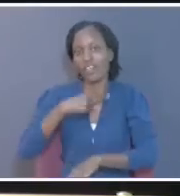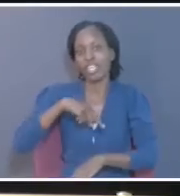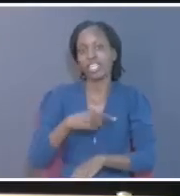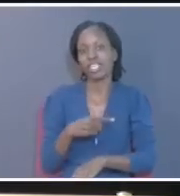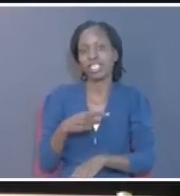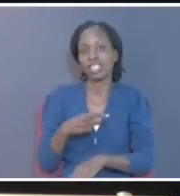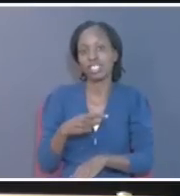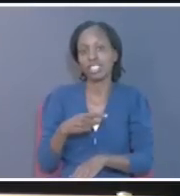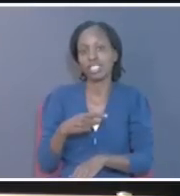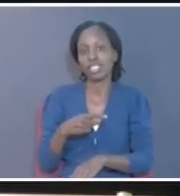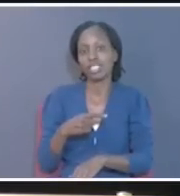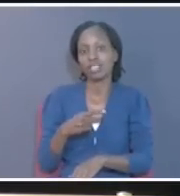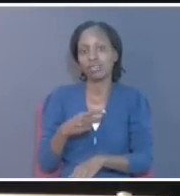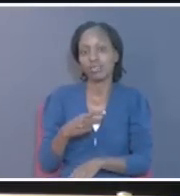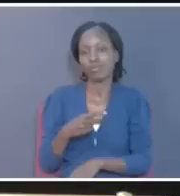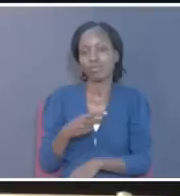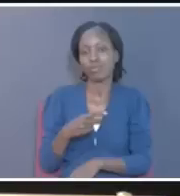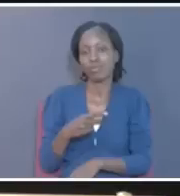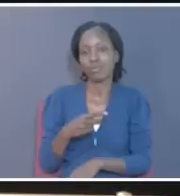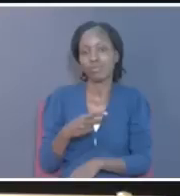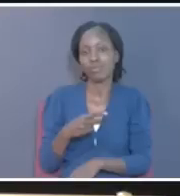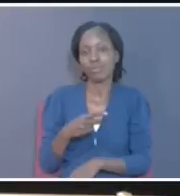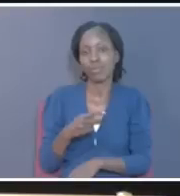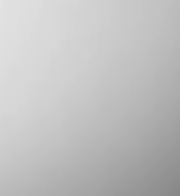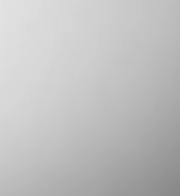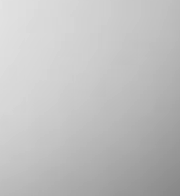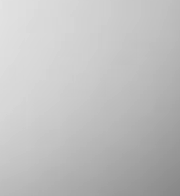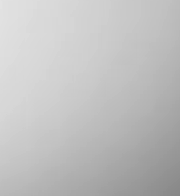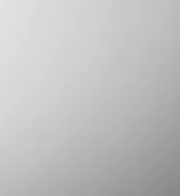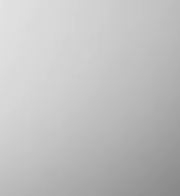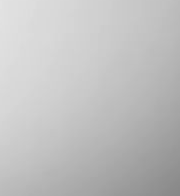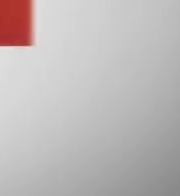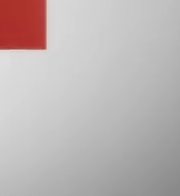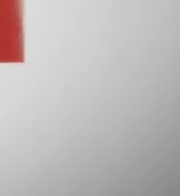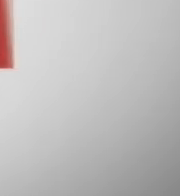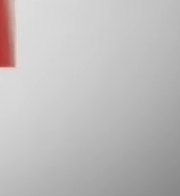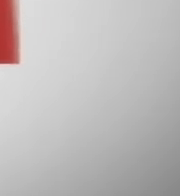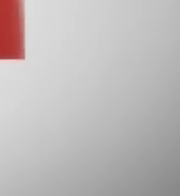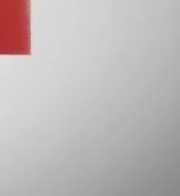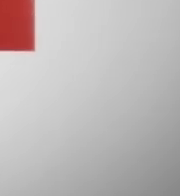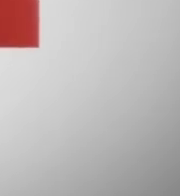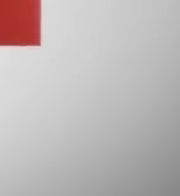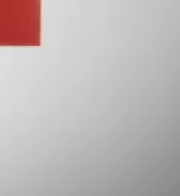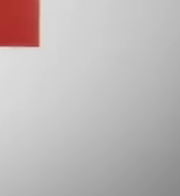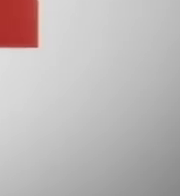please just click on this clip. Thank you. In the Lord.